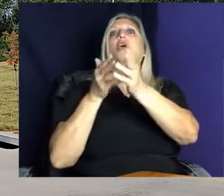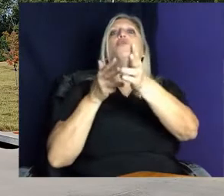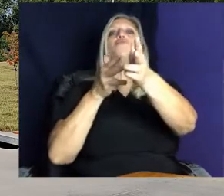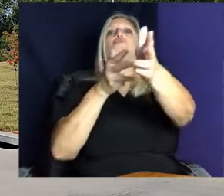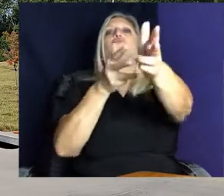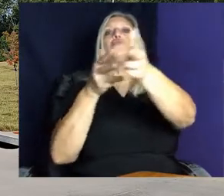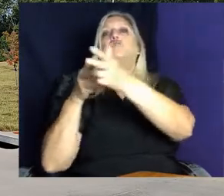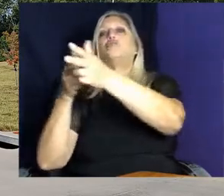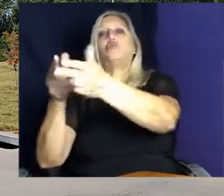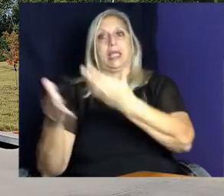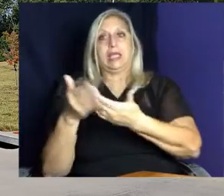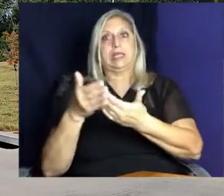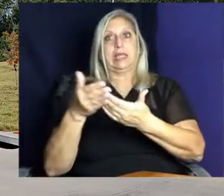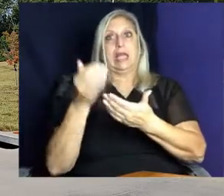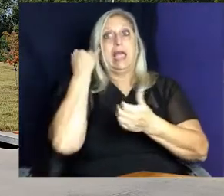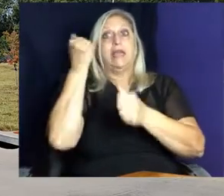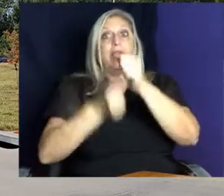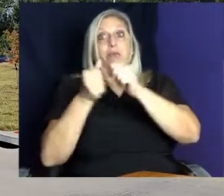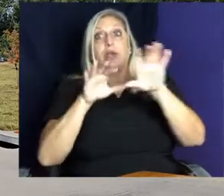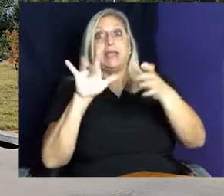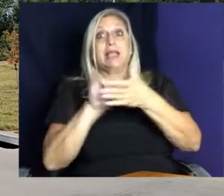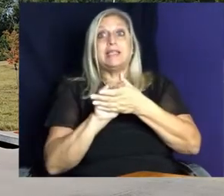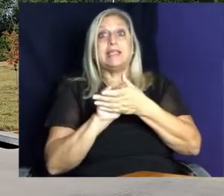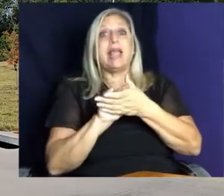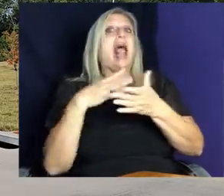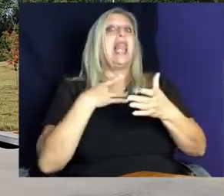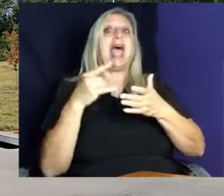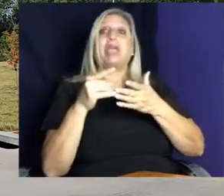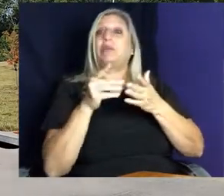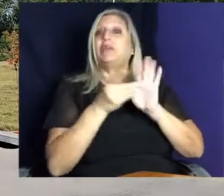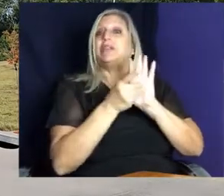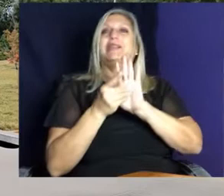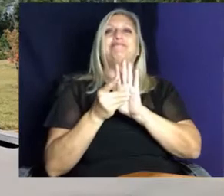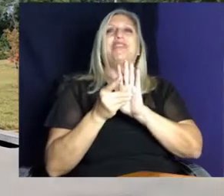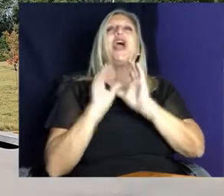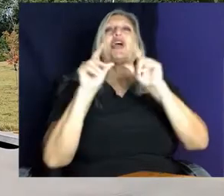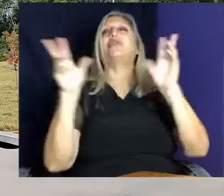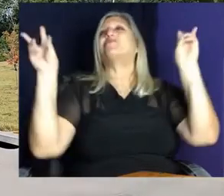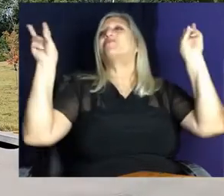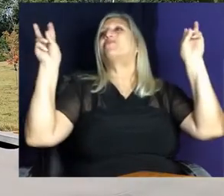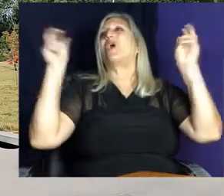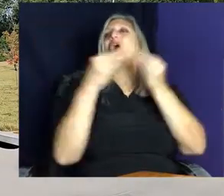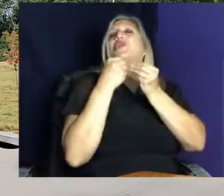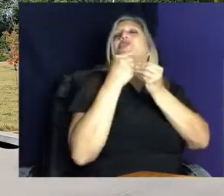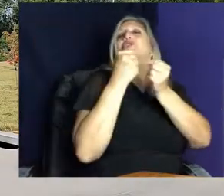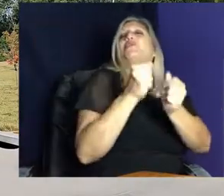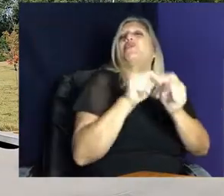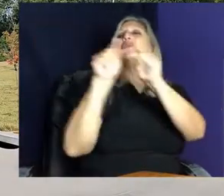If everybody does this, just like we're demonstrating, it goes smooth as silk.